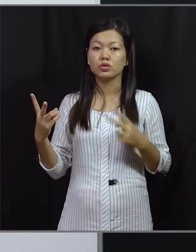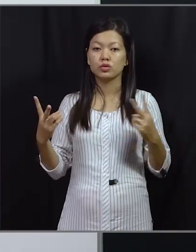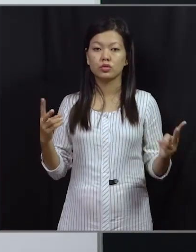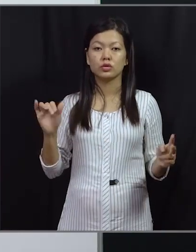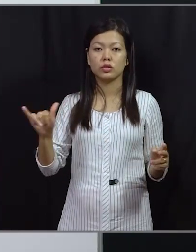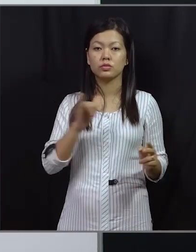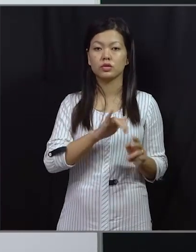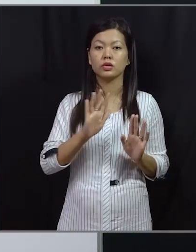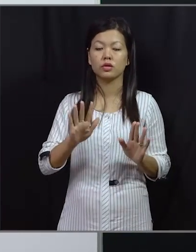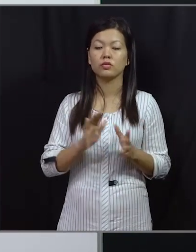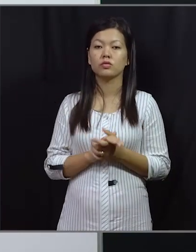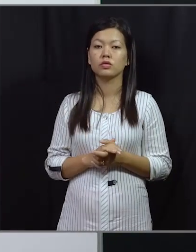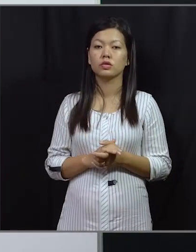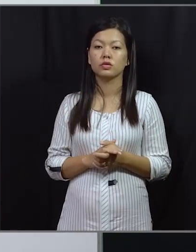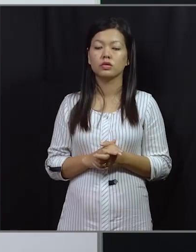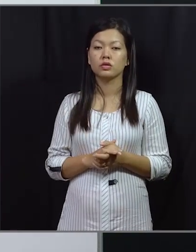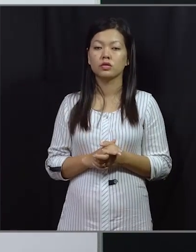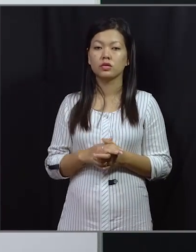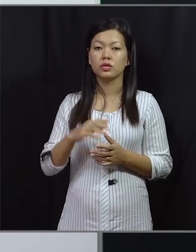The third one,